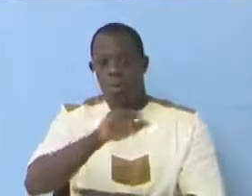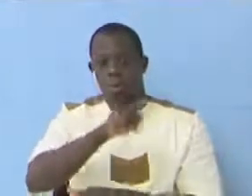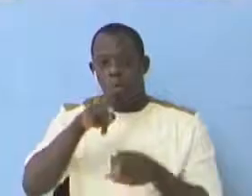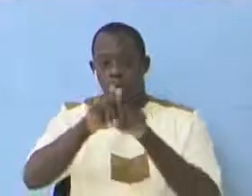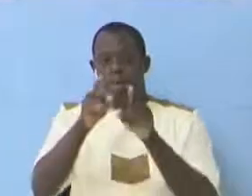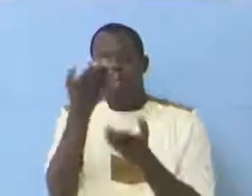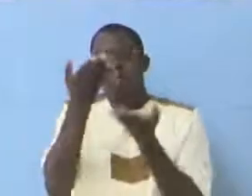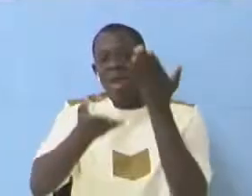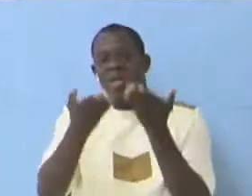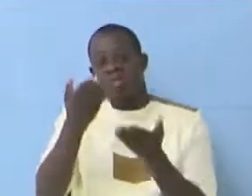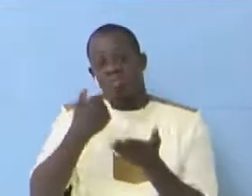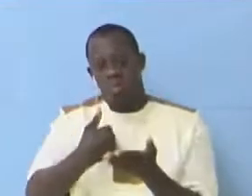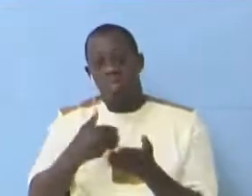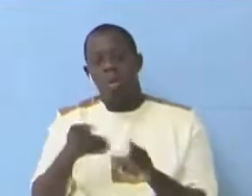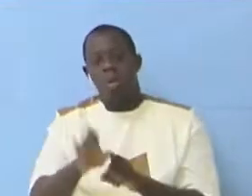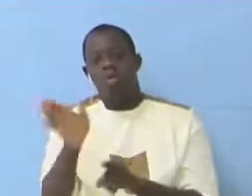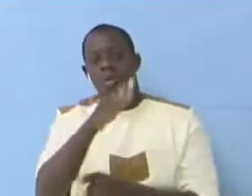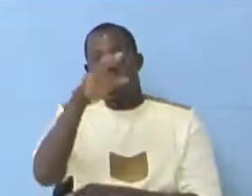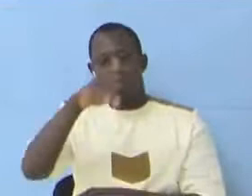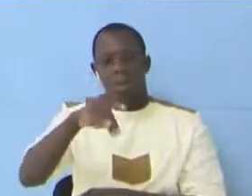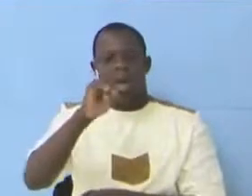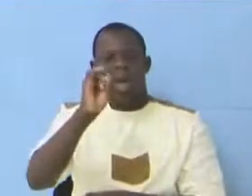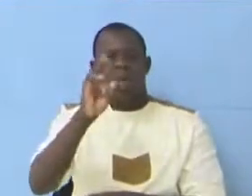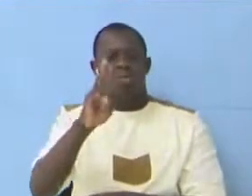In which vehicle? In the bus.